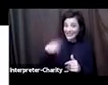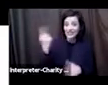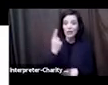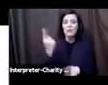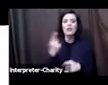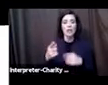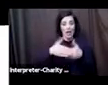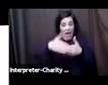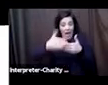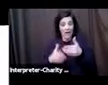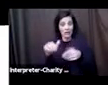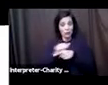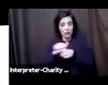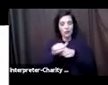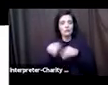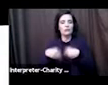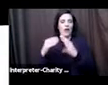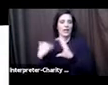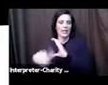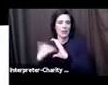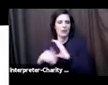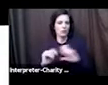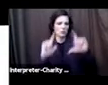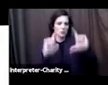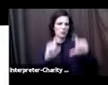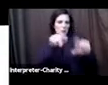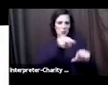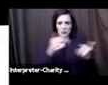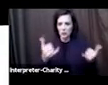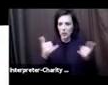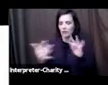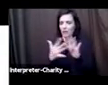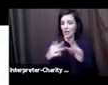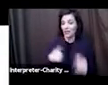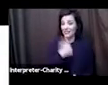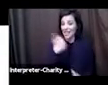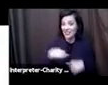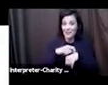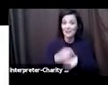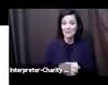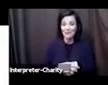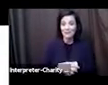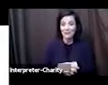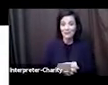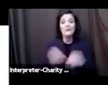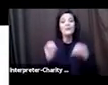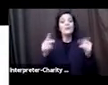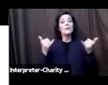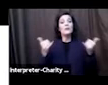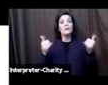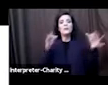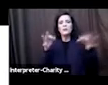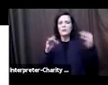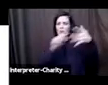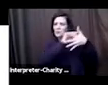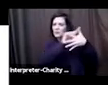them. But feel free to always take a screenshot and get in touch with us. All right, so today we're going to be talking a little bit about some basic